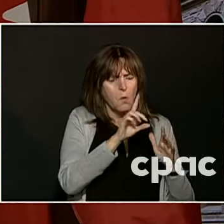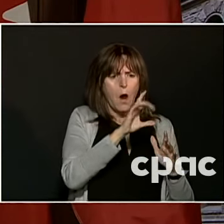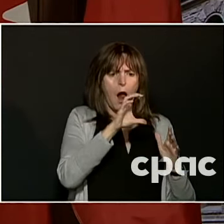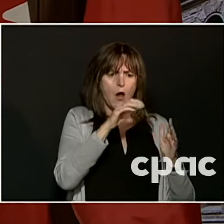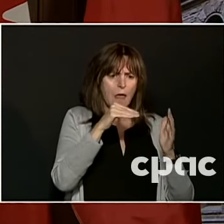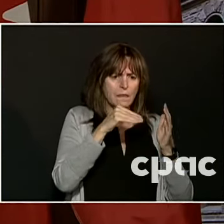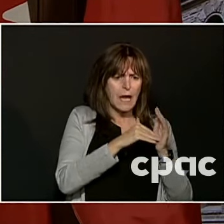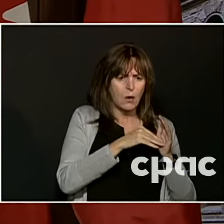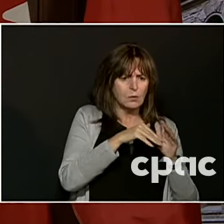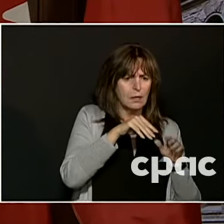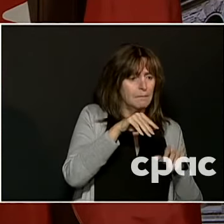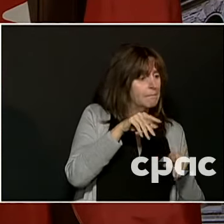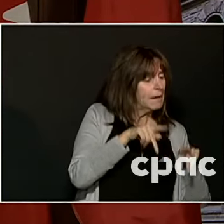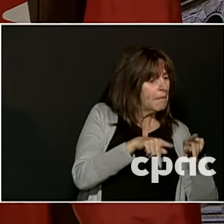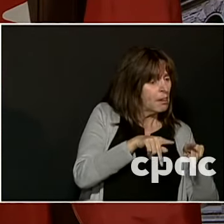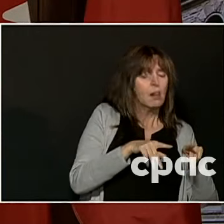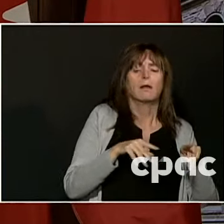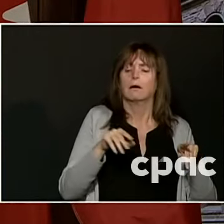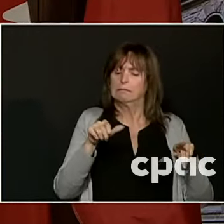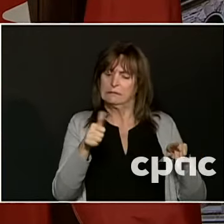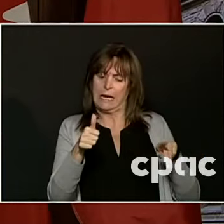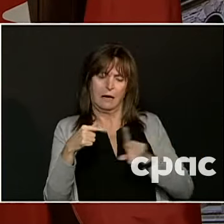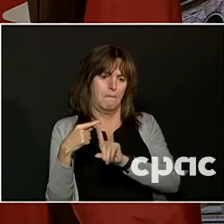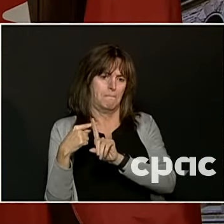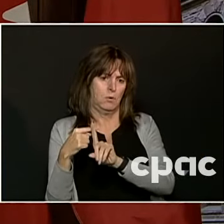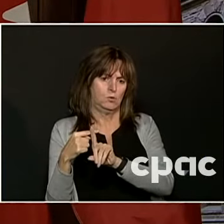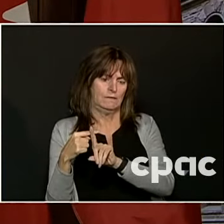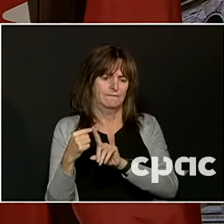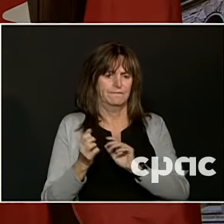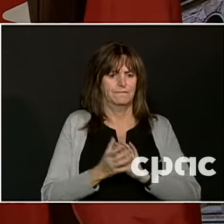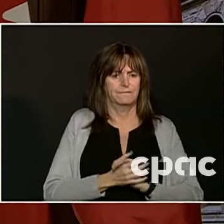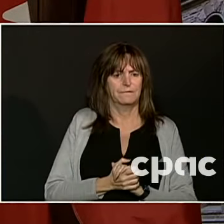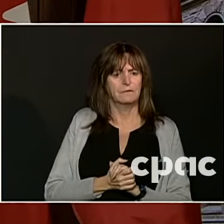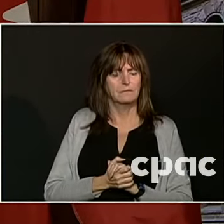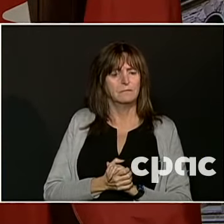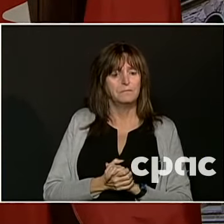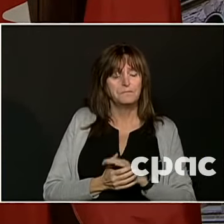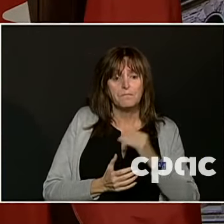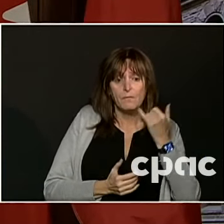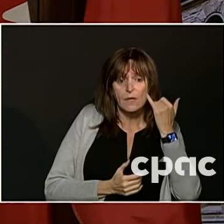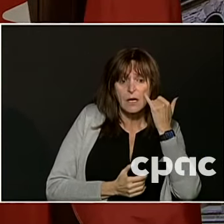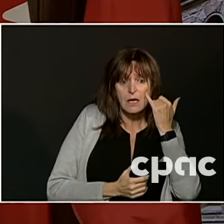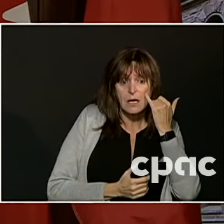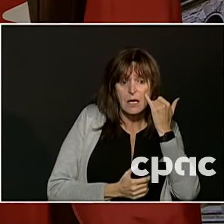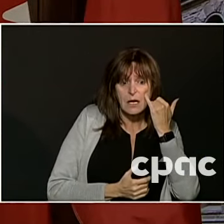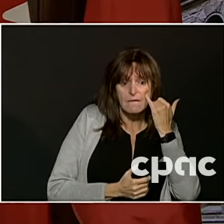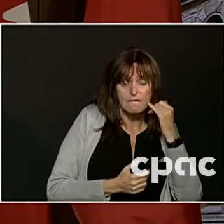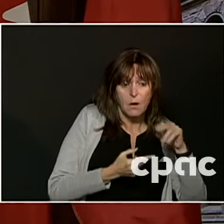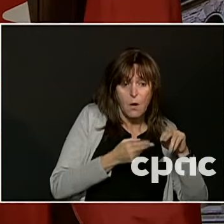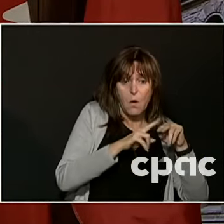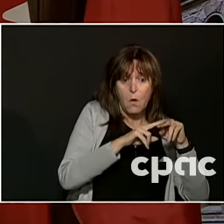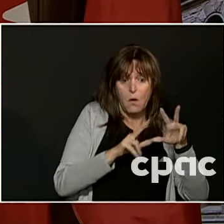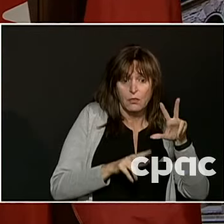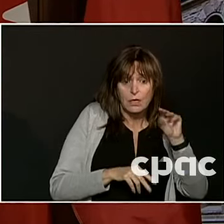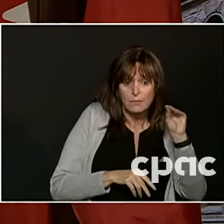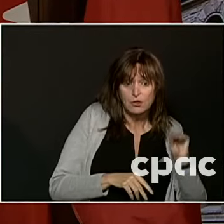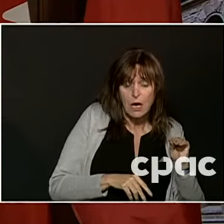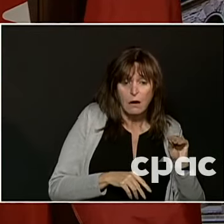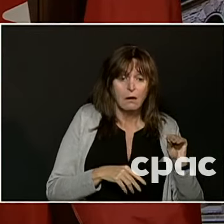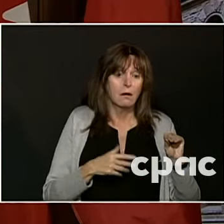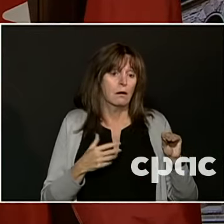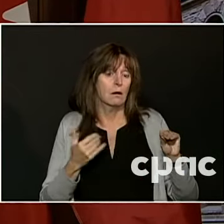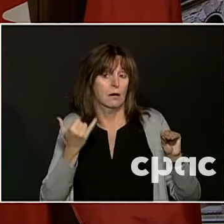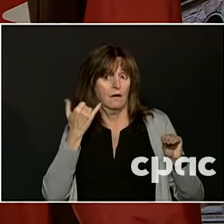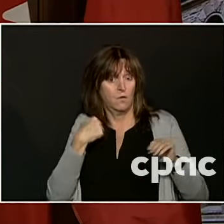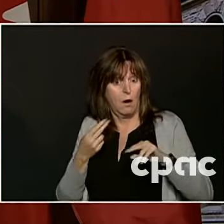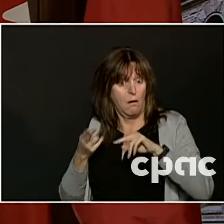point to see what would happen if we grew at 3%, or if we grew similar to those other countries I've just mentioned at this point in terms of total